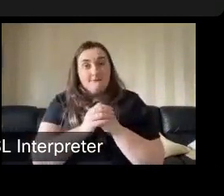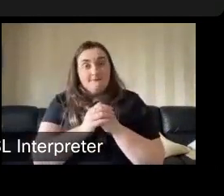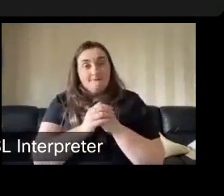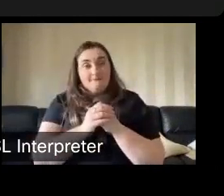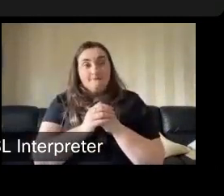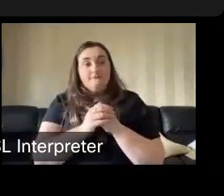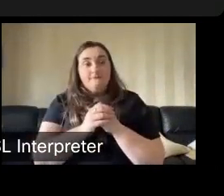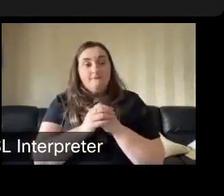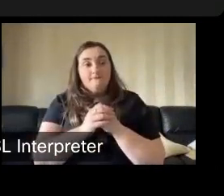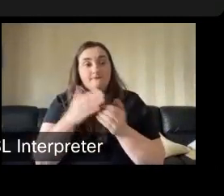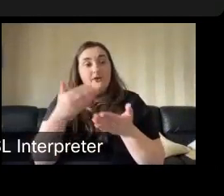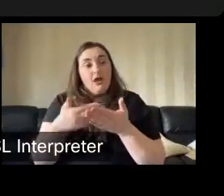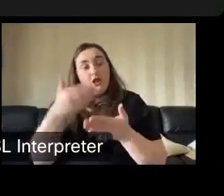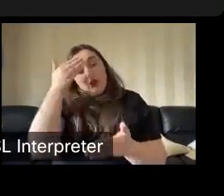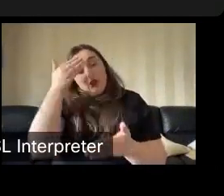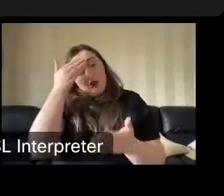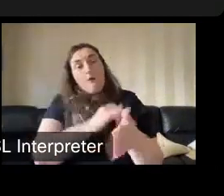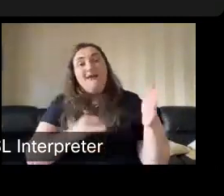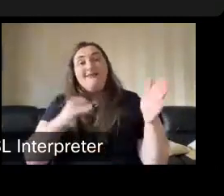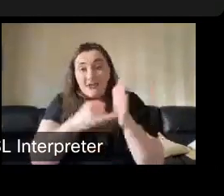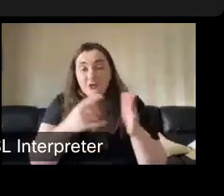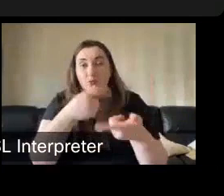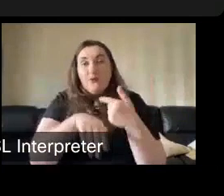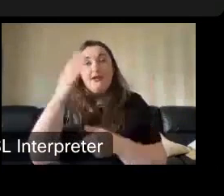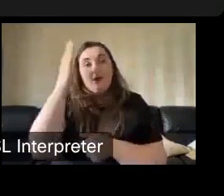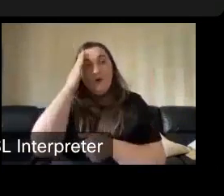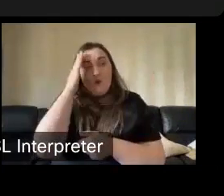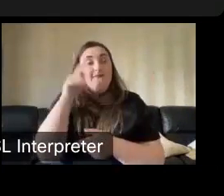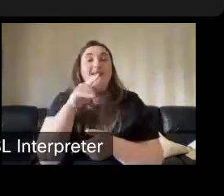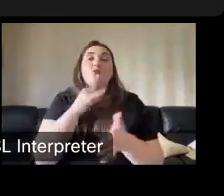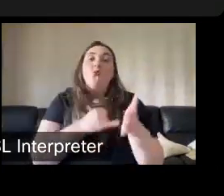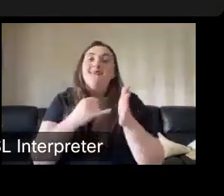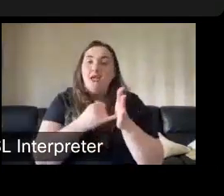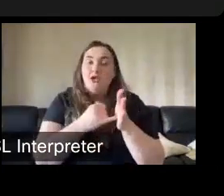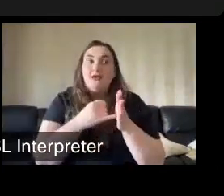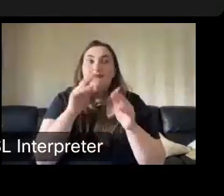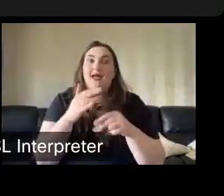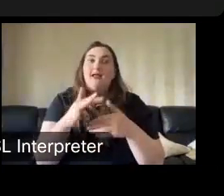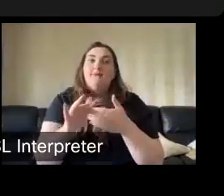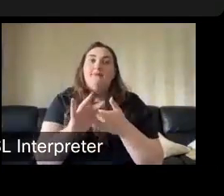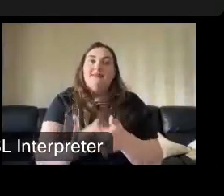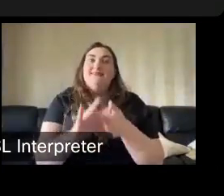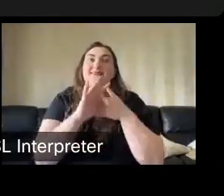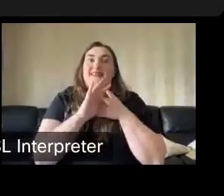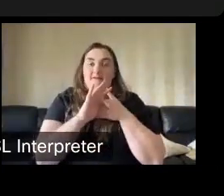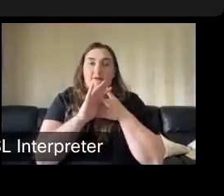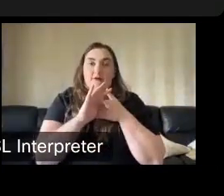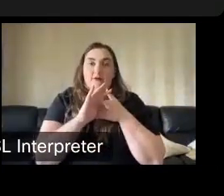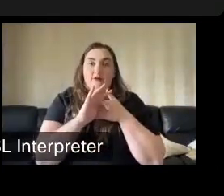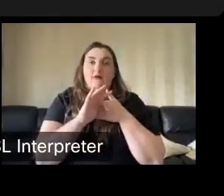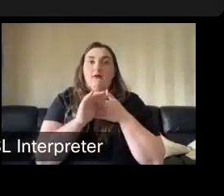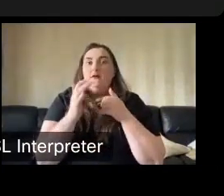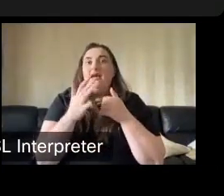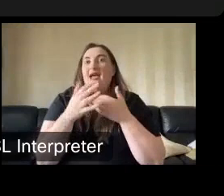a learning organization, we know, is an organization that is going to be safer. There has to